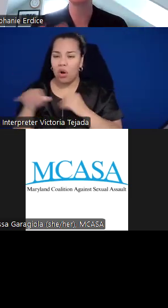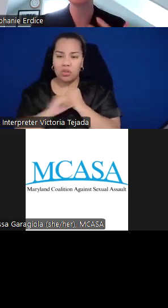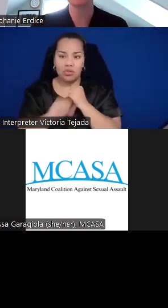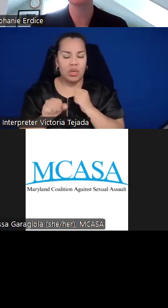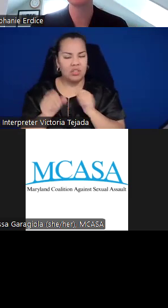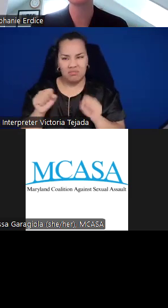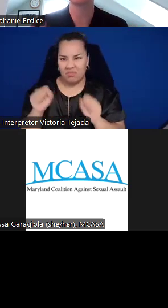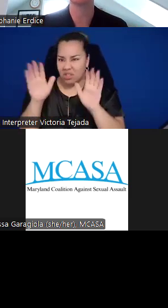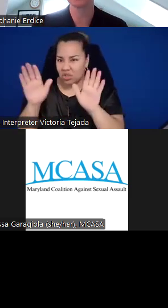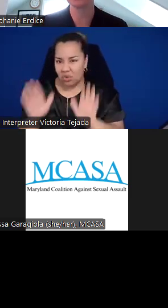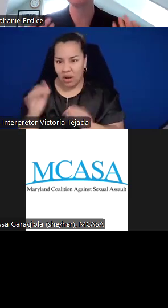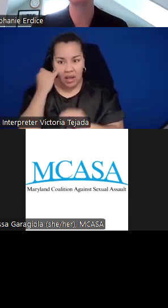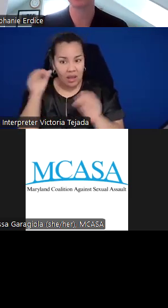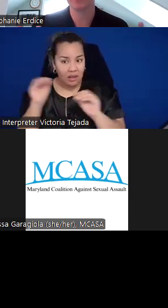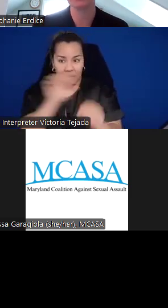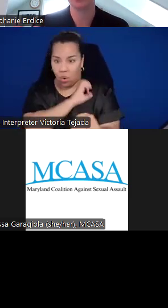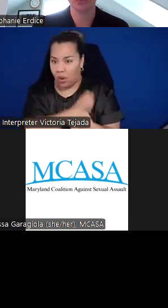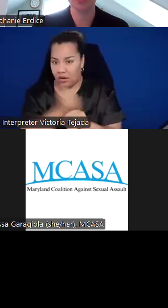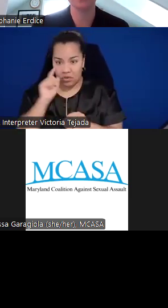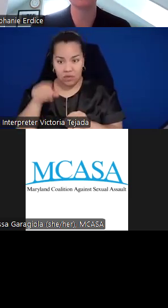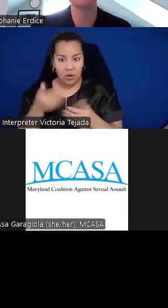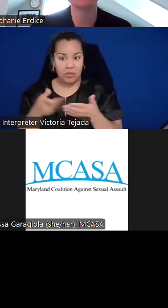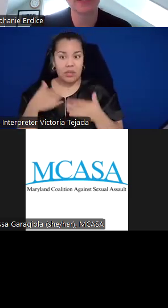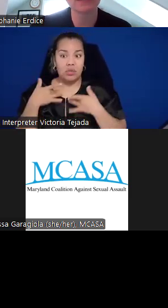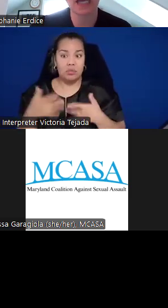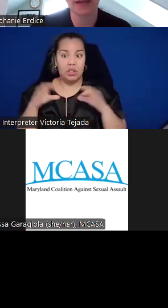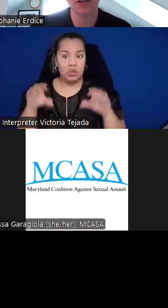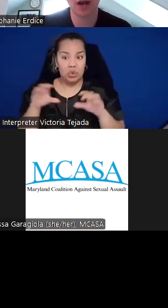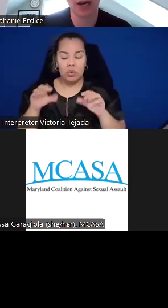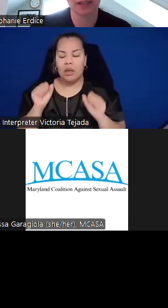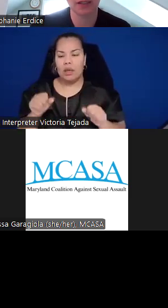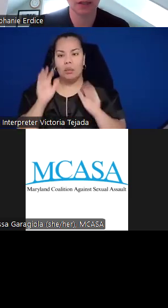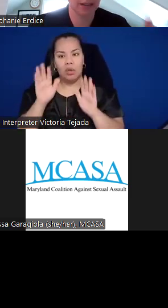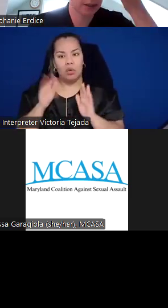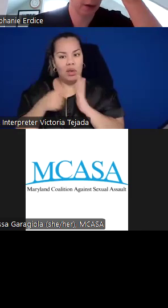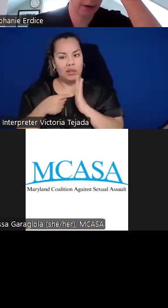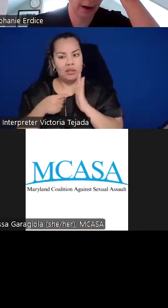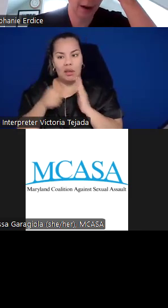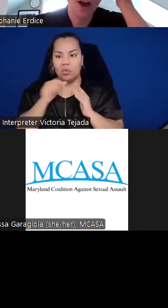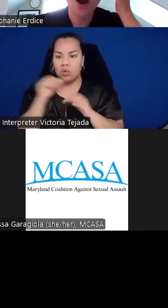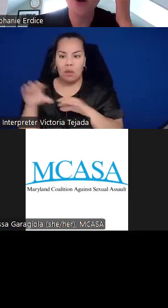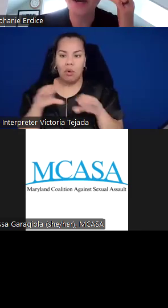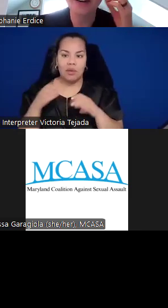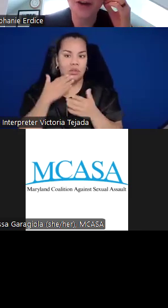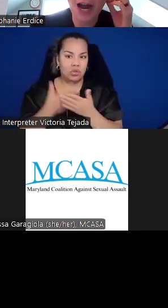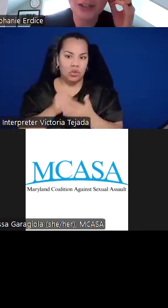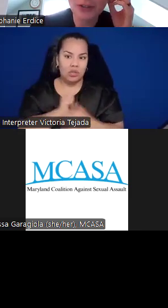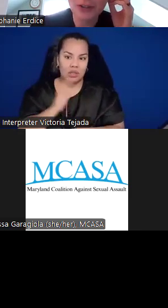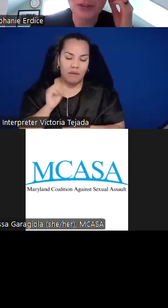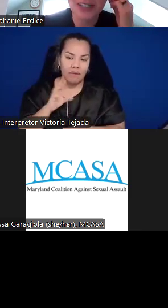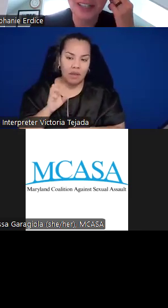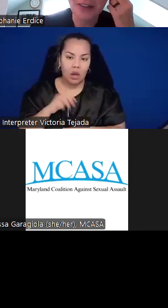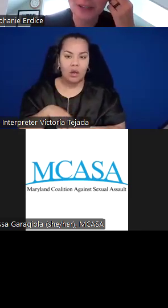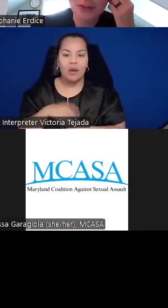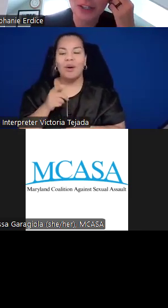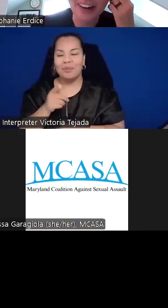Like if you don't have energy for the other things you normally do, that can be a great sign that you're not practicing good self-care. Oh, I've got another eye